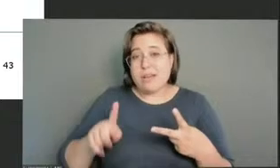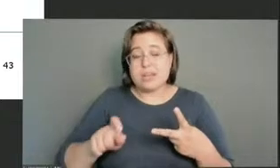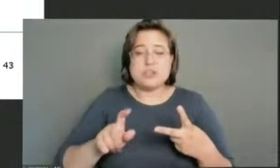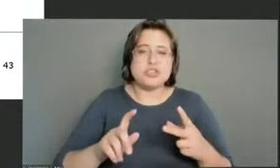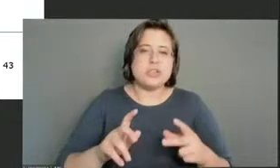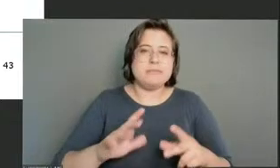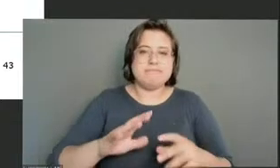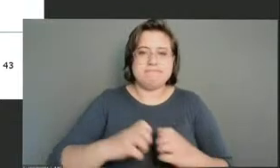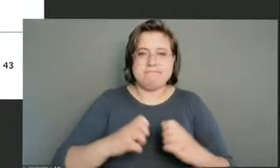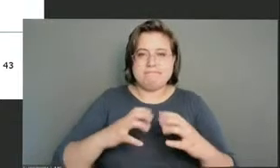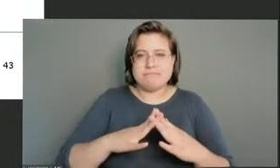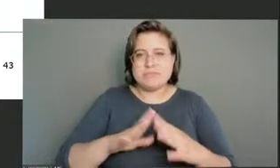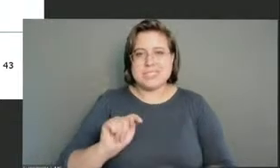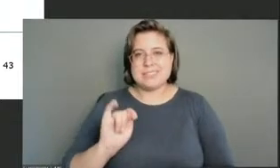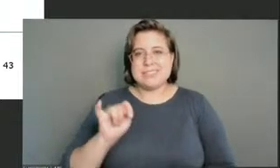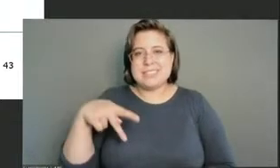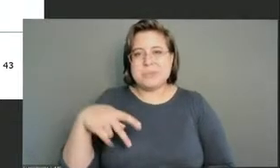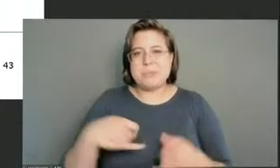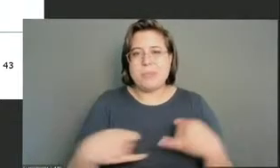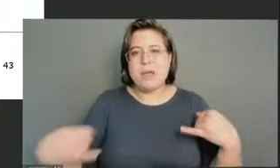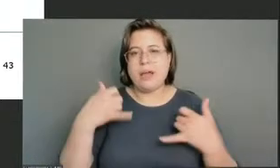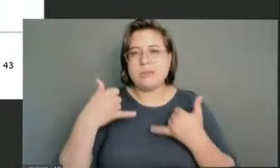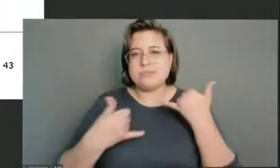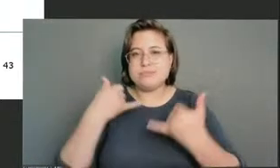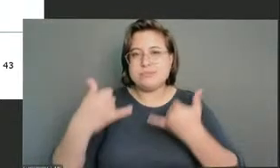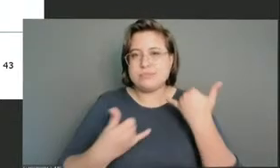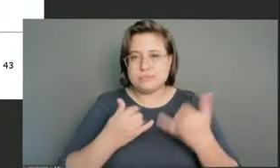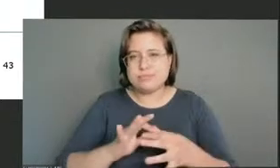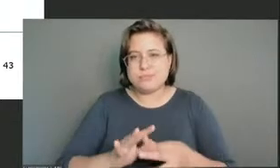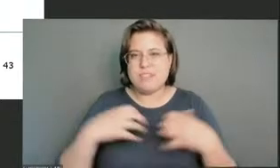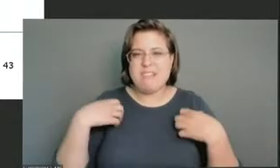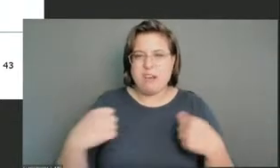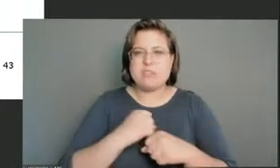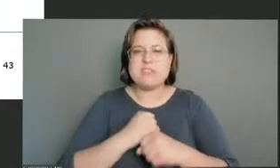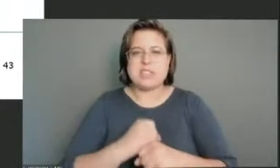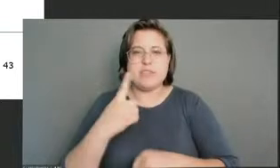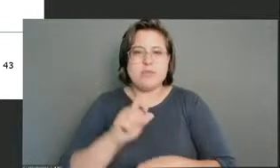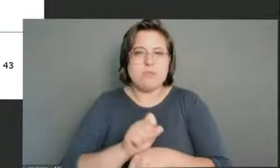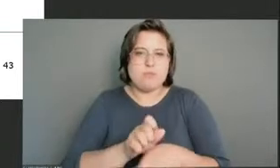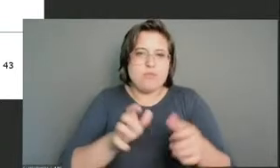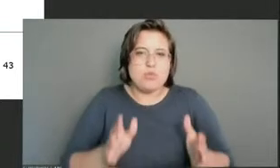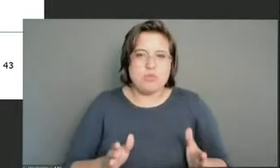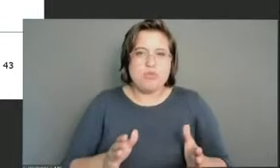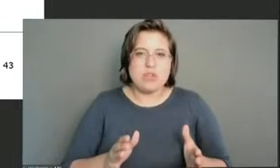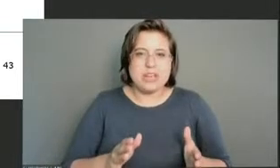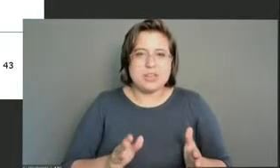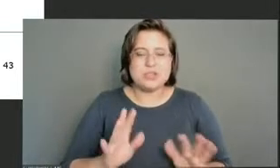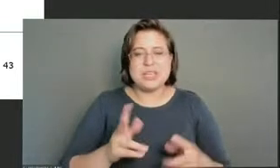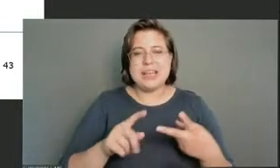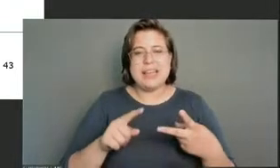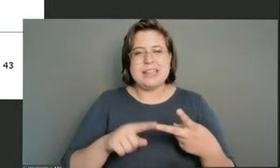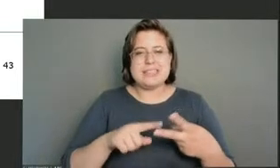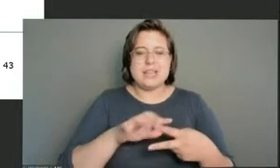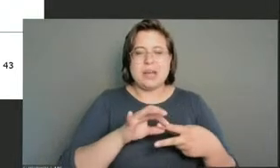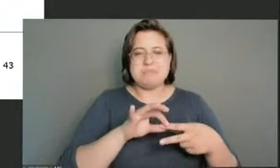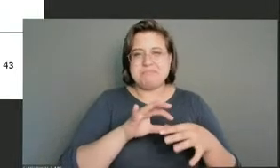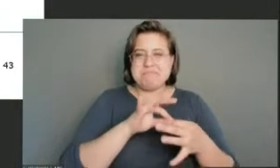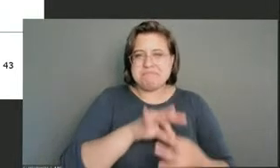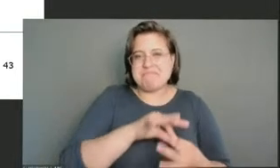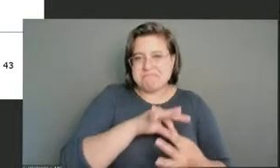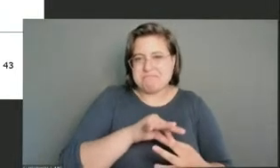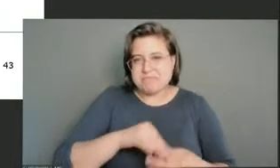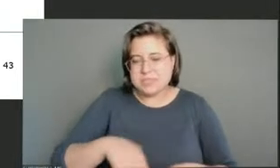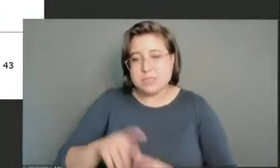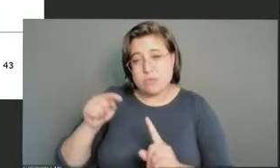safety violations by employers. And this really is aligned with responding to problem statement 1 as well. It's another effort to